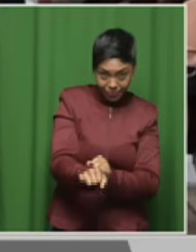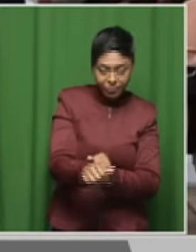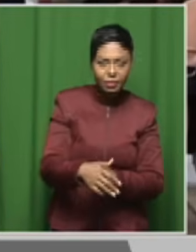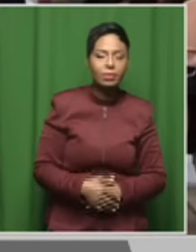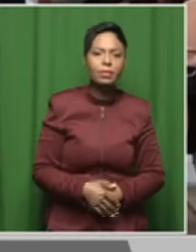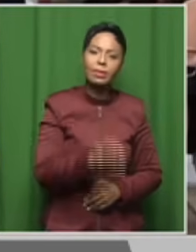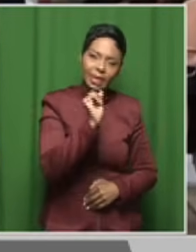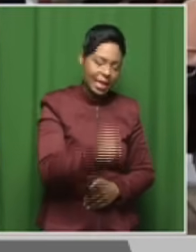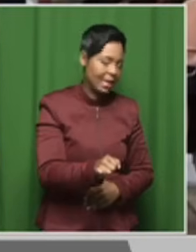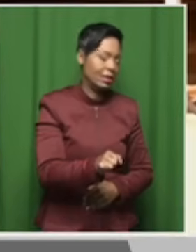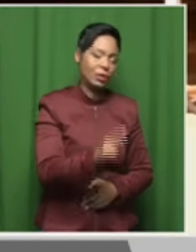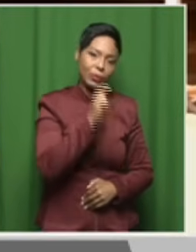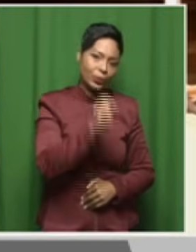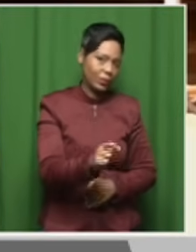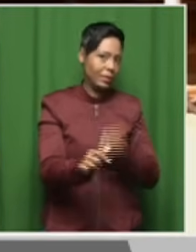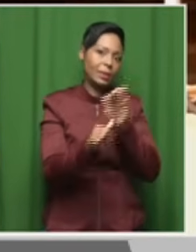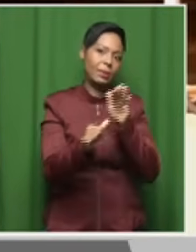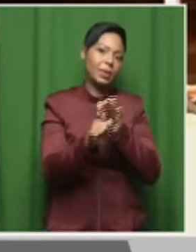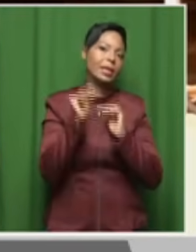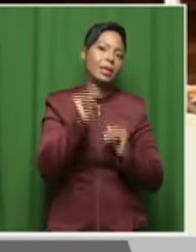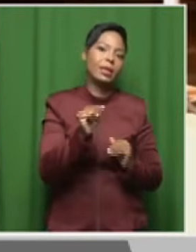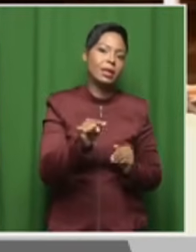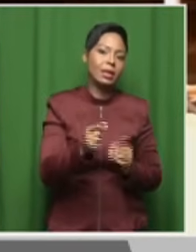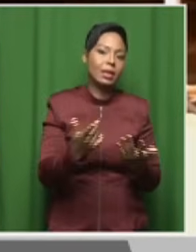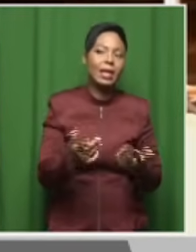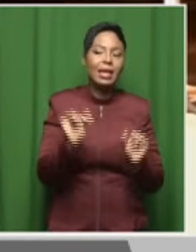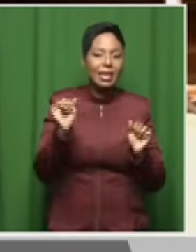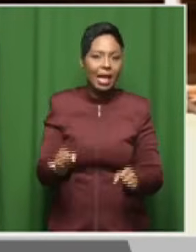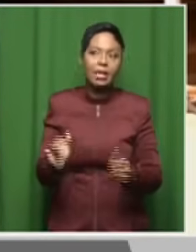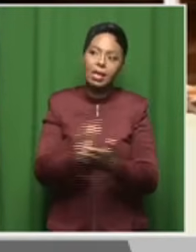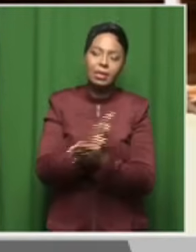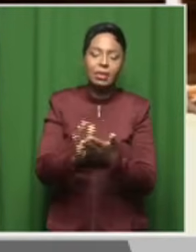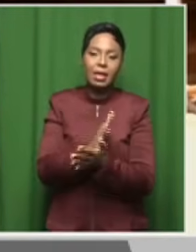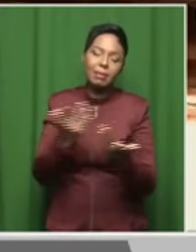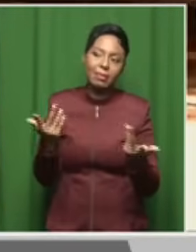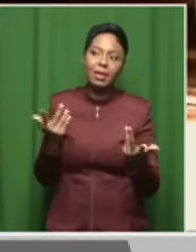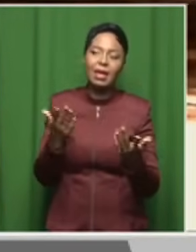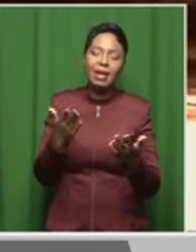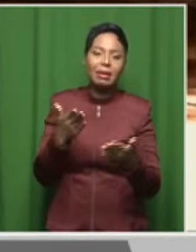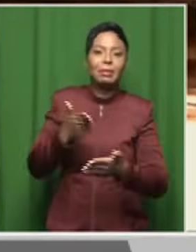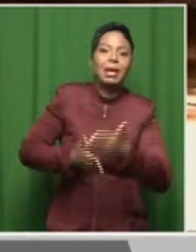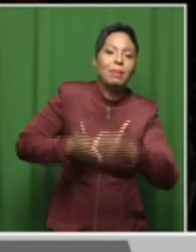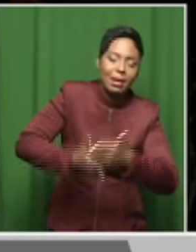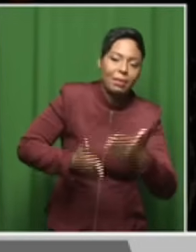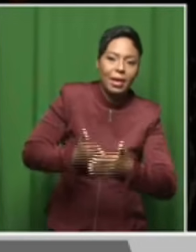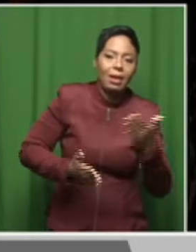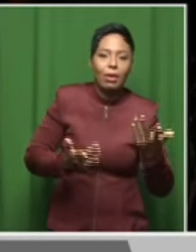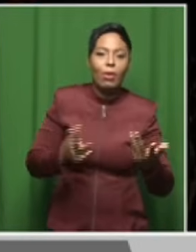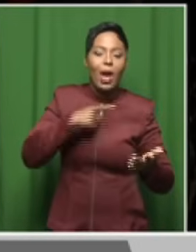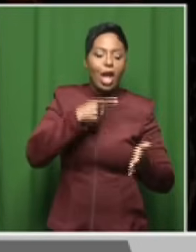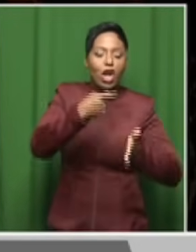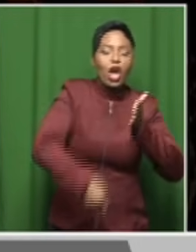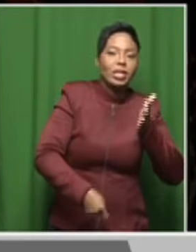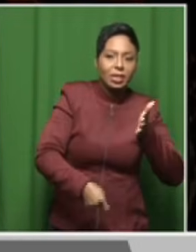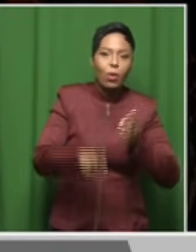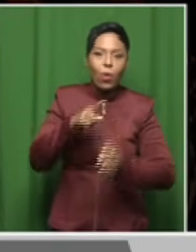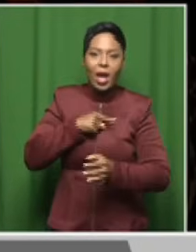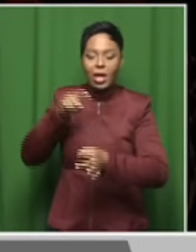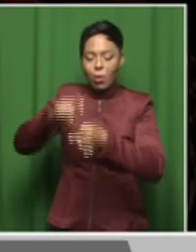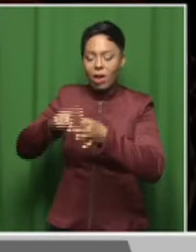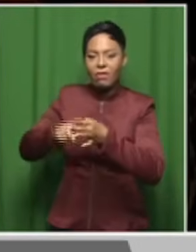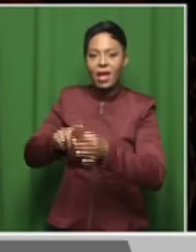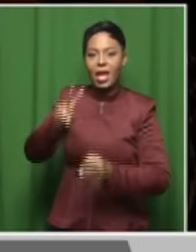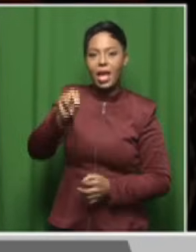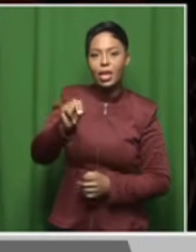enormously urgent, and there are significant barriers to entry. Of course, cost is one of them. To qualify for your NQF level 4